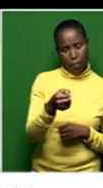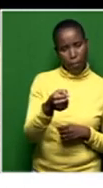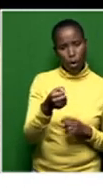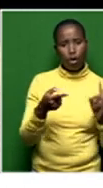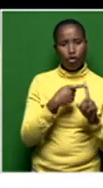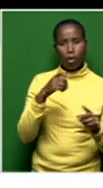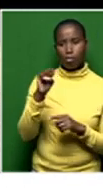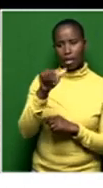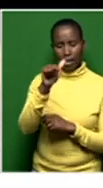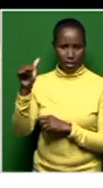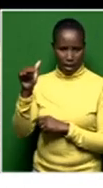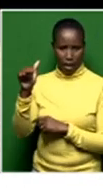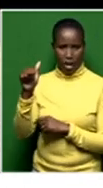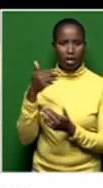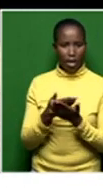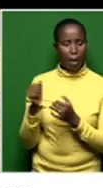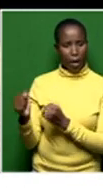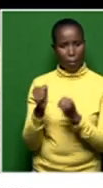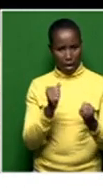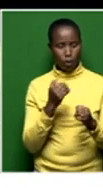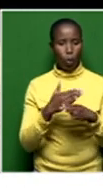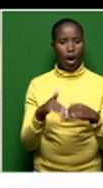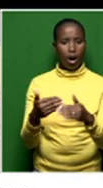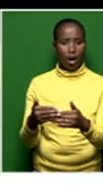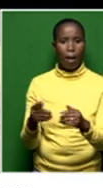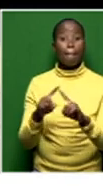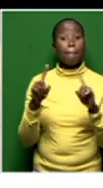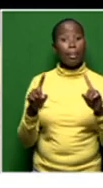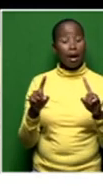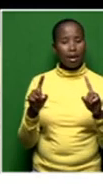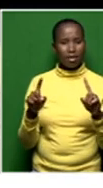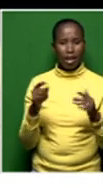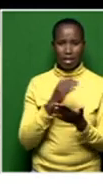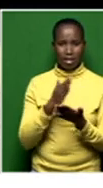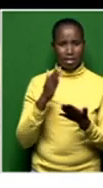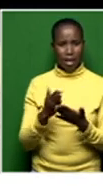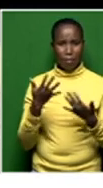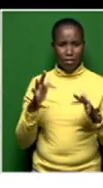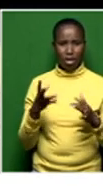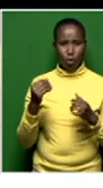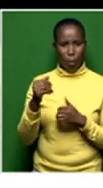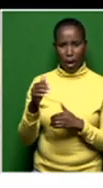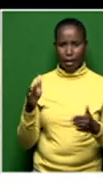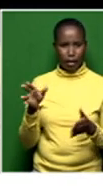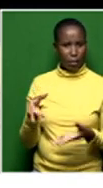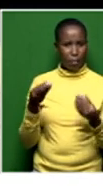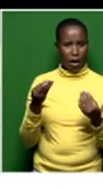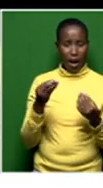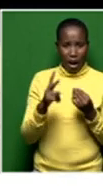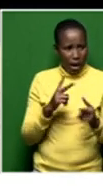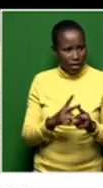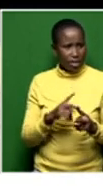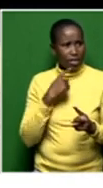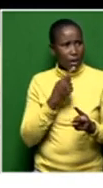basis. That was the idea. But instead, those that have taken severance packages have been recalled. I mean, this what you're telling me is very,